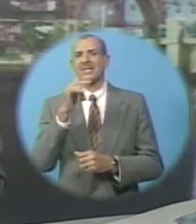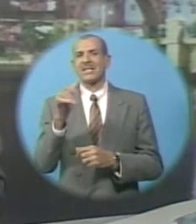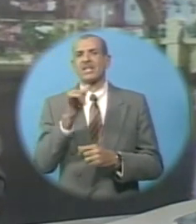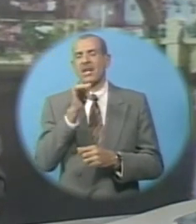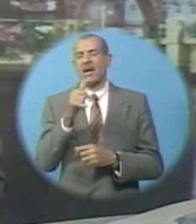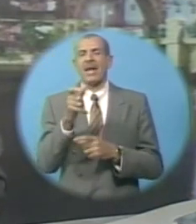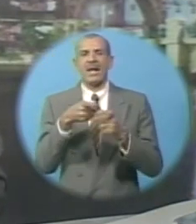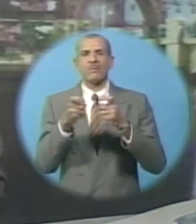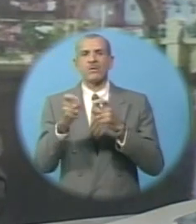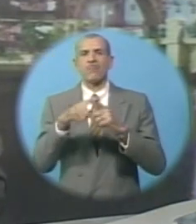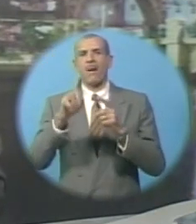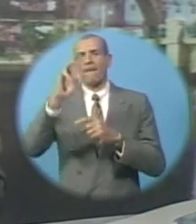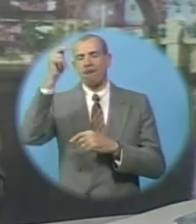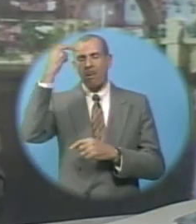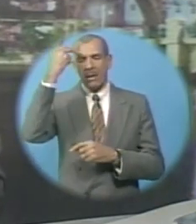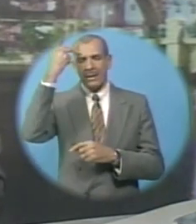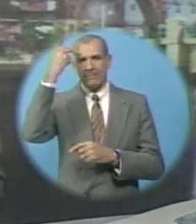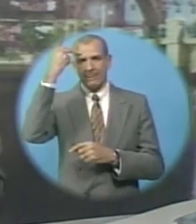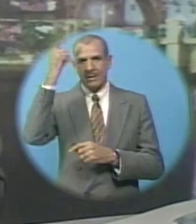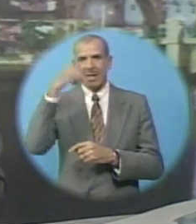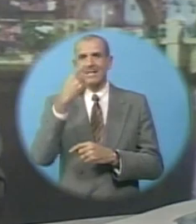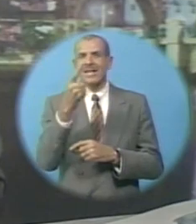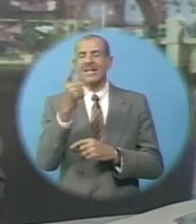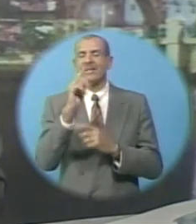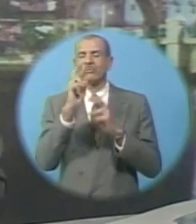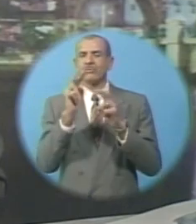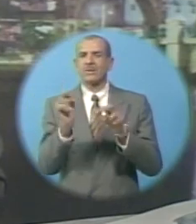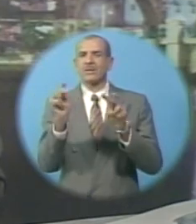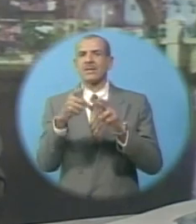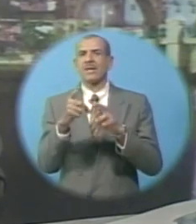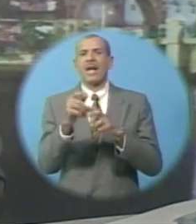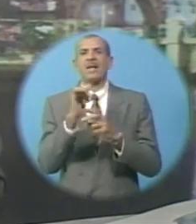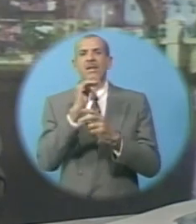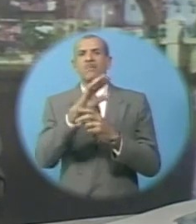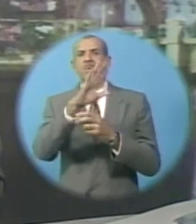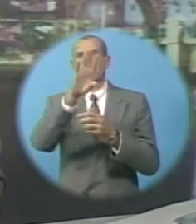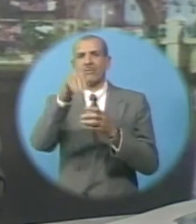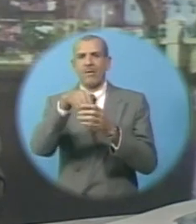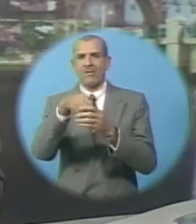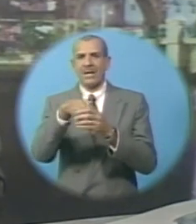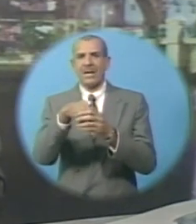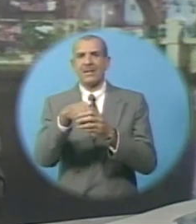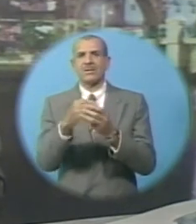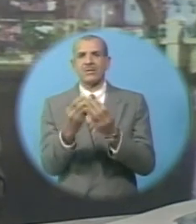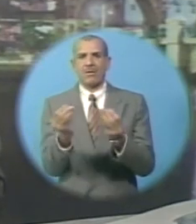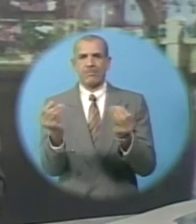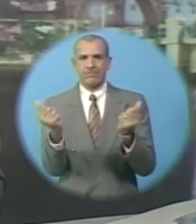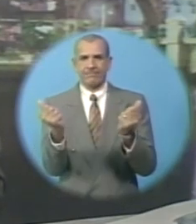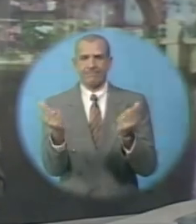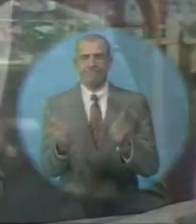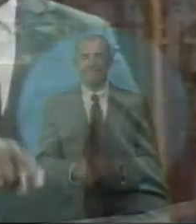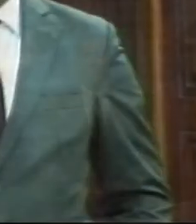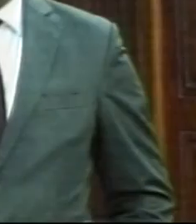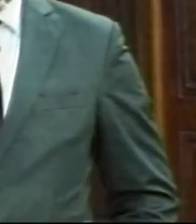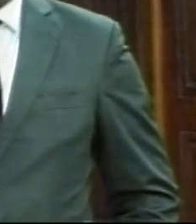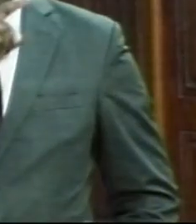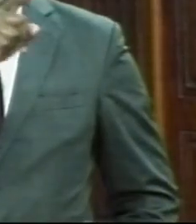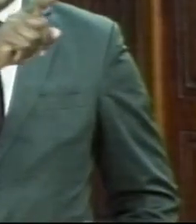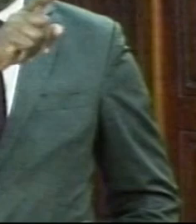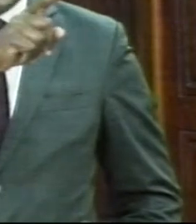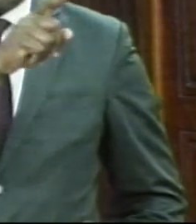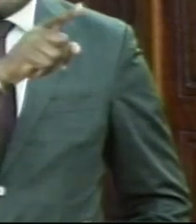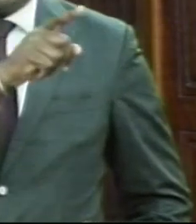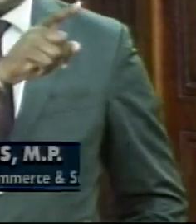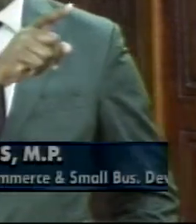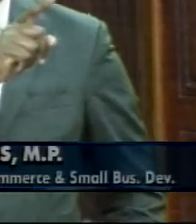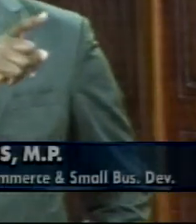of politics. He says he sought unsuccessfully to intervene the dispute. So, Mr. Speaker, as